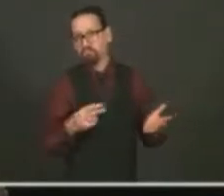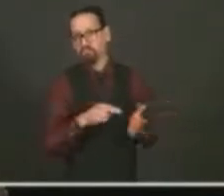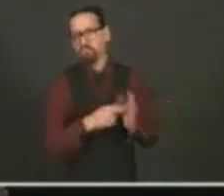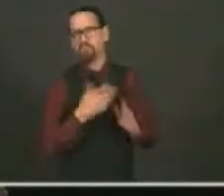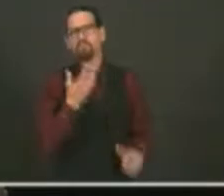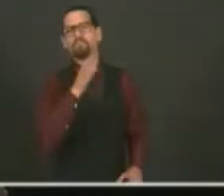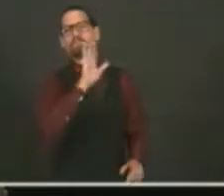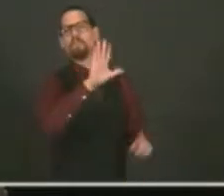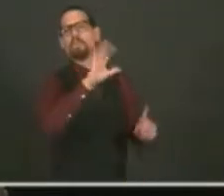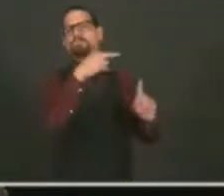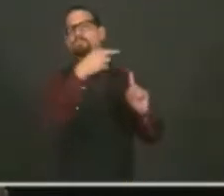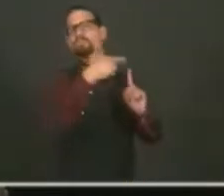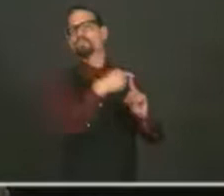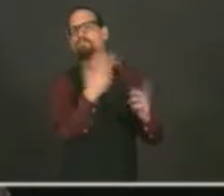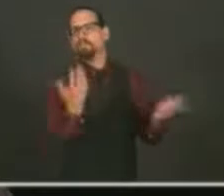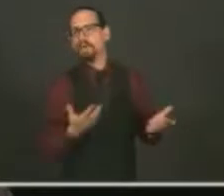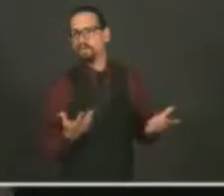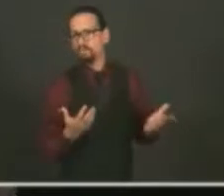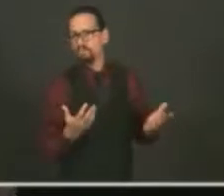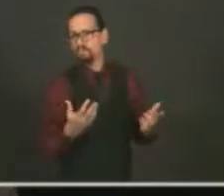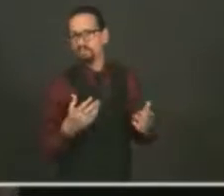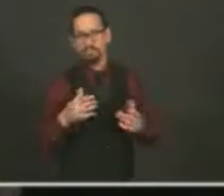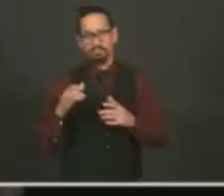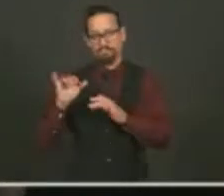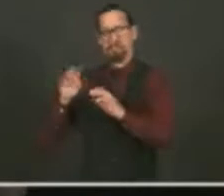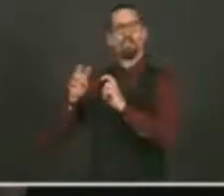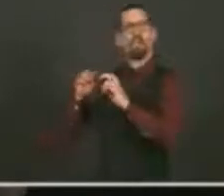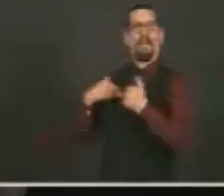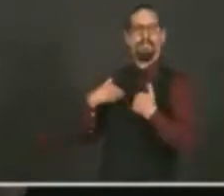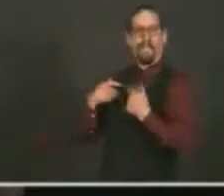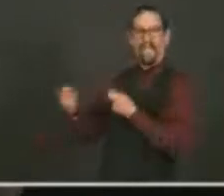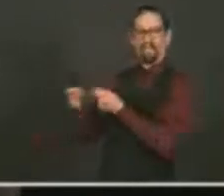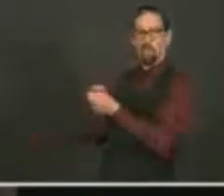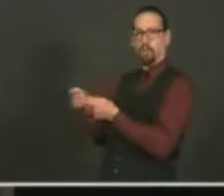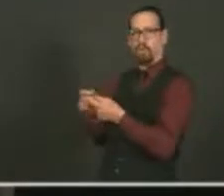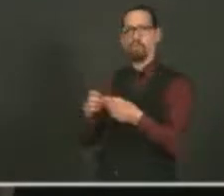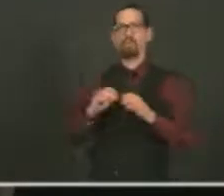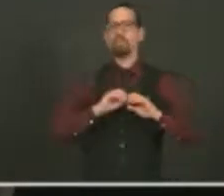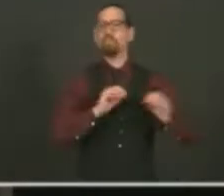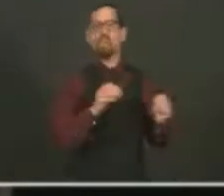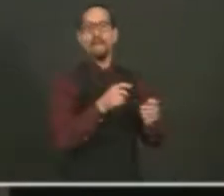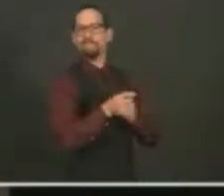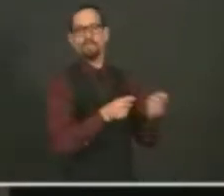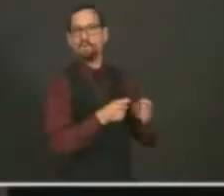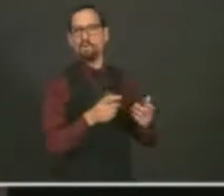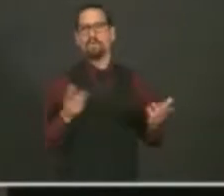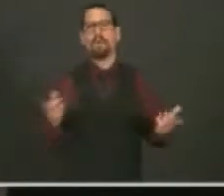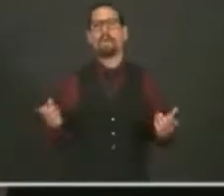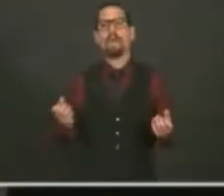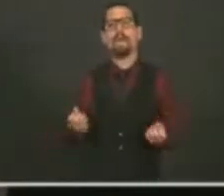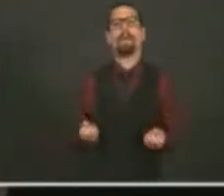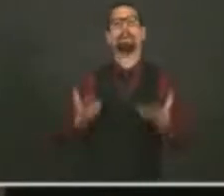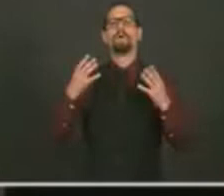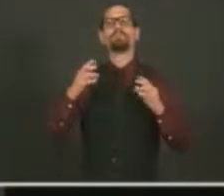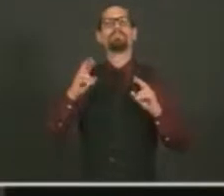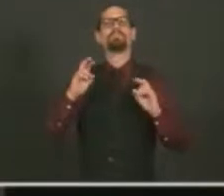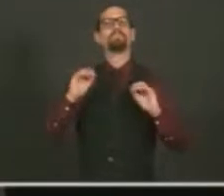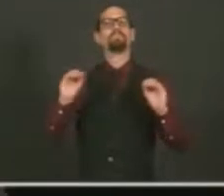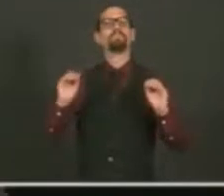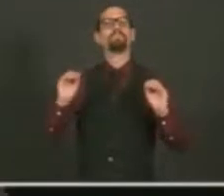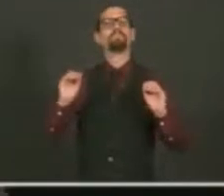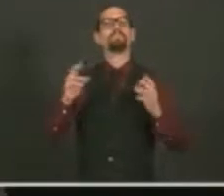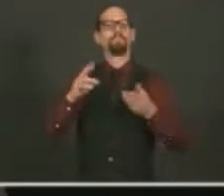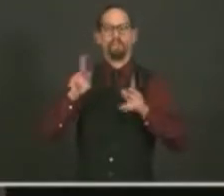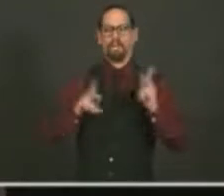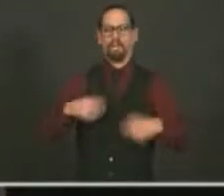How close do you think that is? How many people out there are asymptomatic and don't know to isolate,